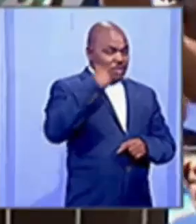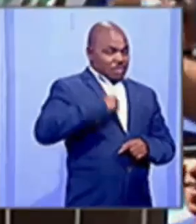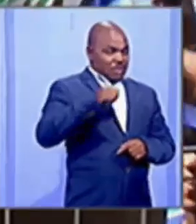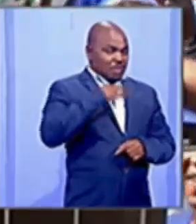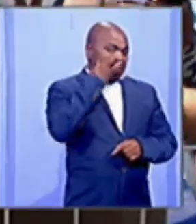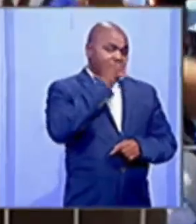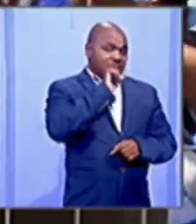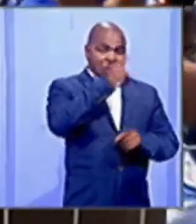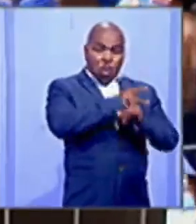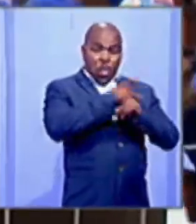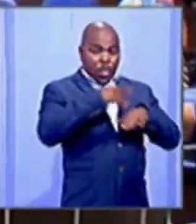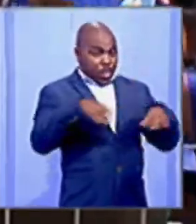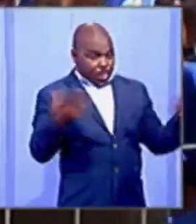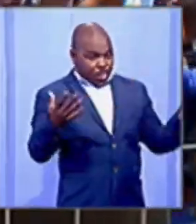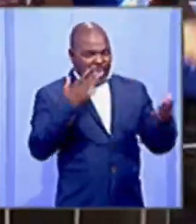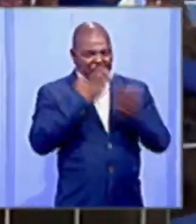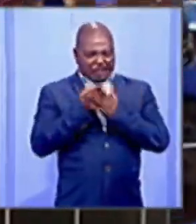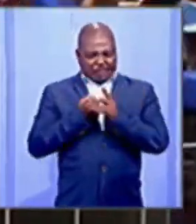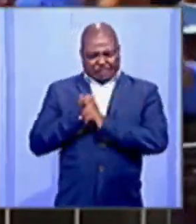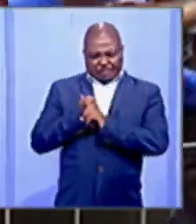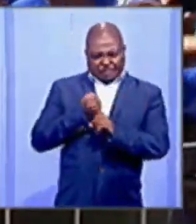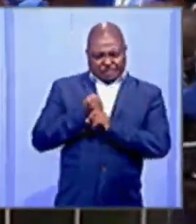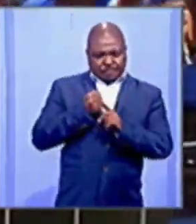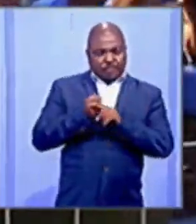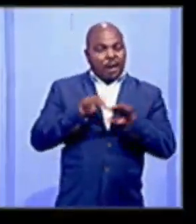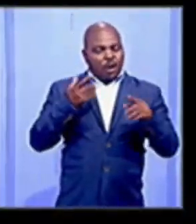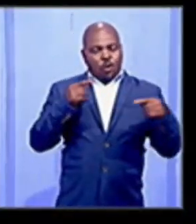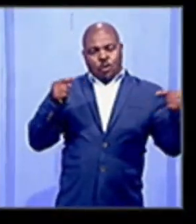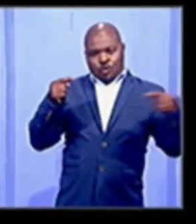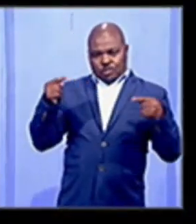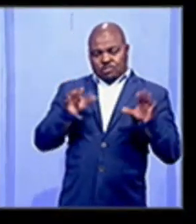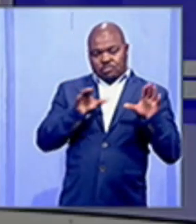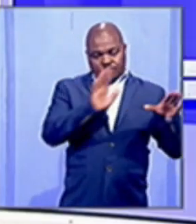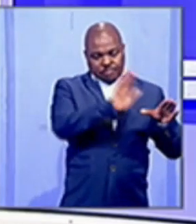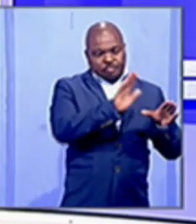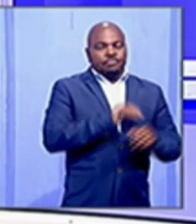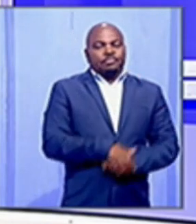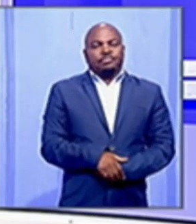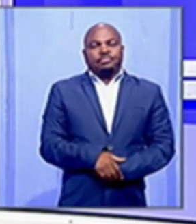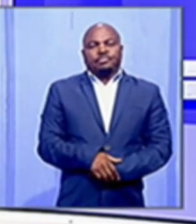fenye ba tlile go lwela Tshwane ba ntse ba le mo letlhakoreng la kganetso.